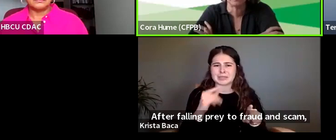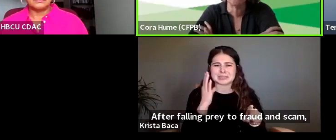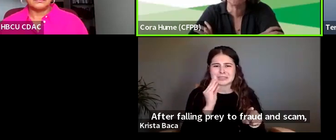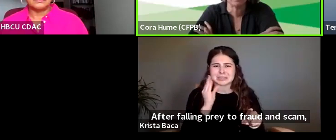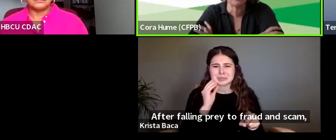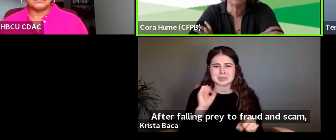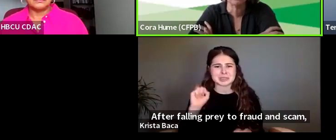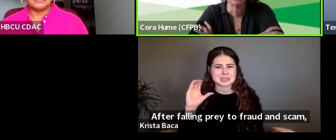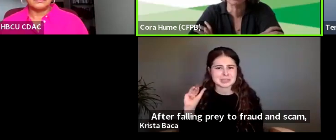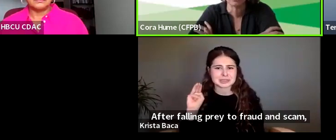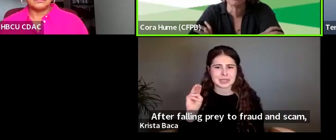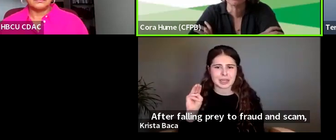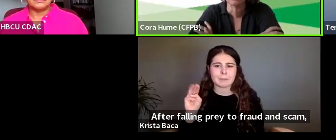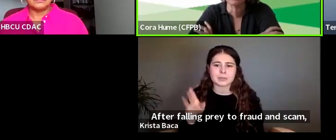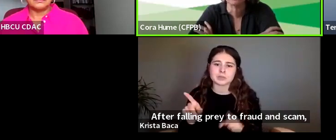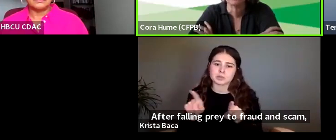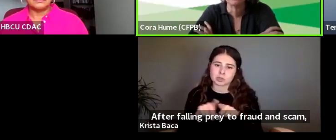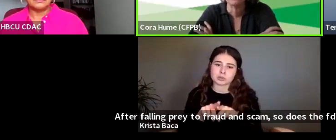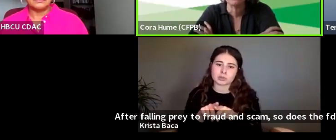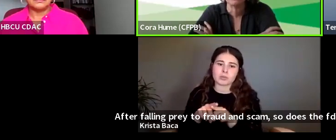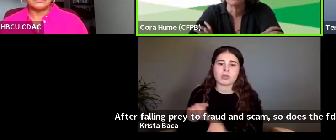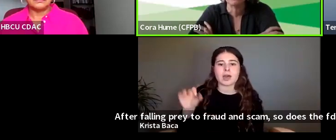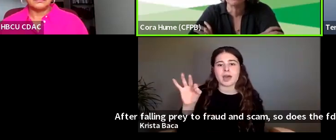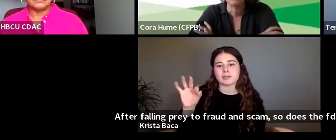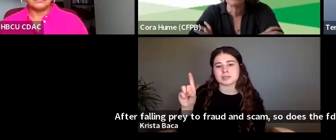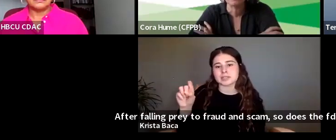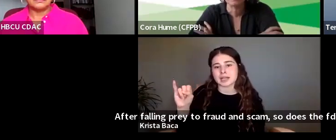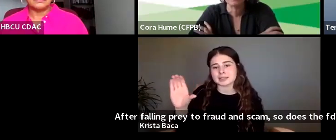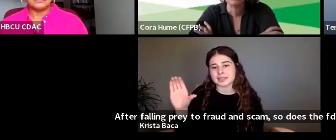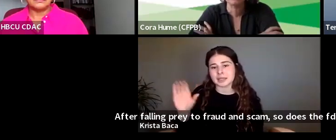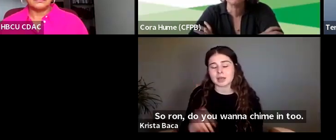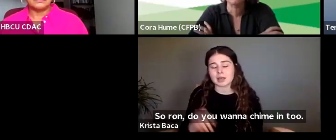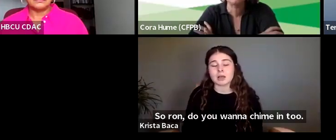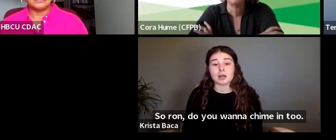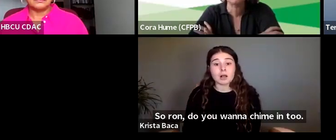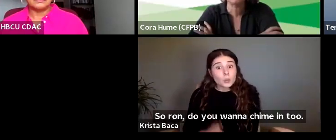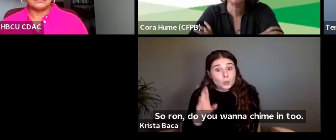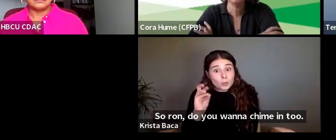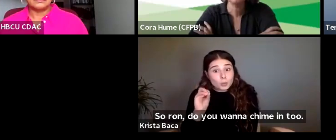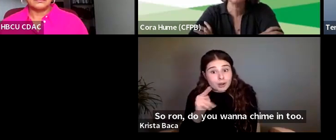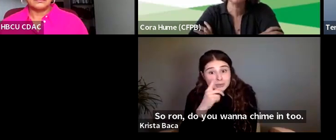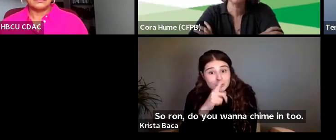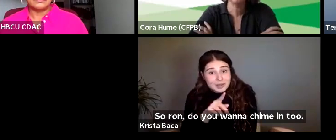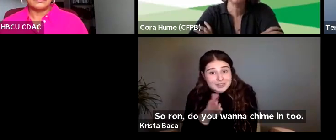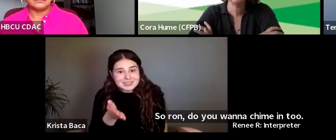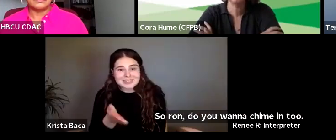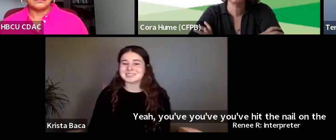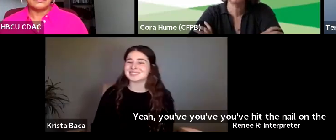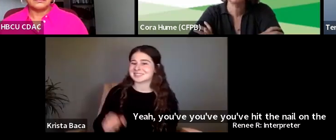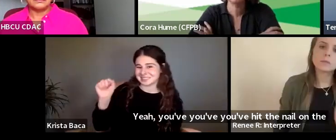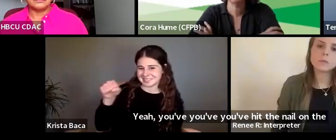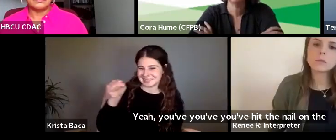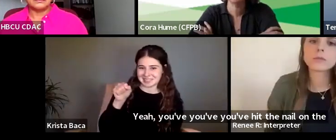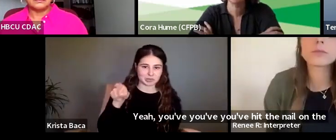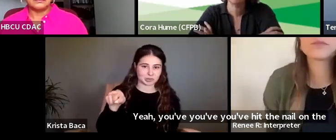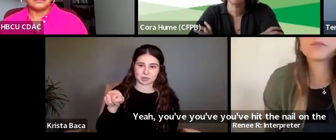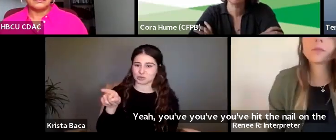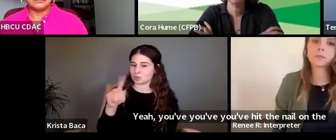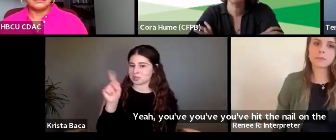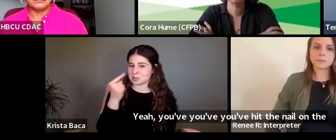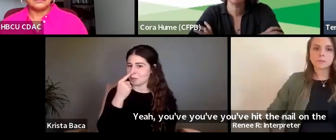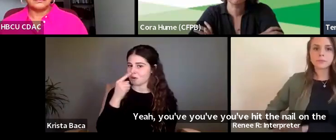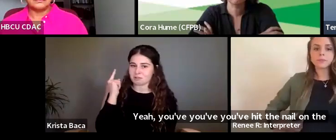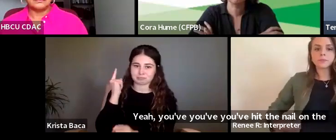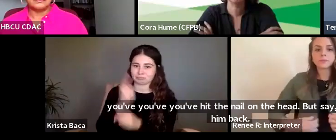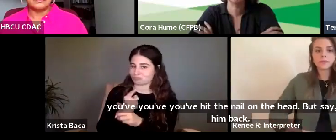FDIC. So Ron, do you want to chime in too? Yeah, you've hit the nail on the head, but I'd say hit them back on the federal